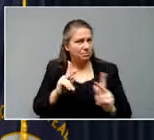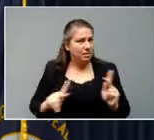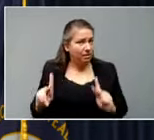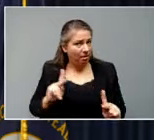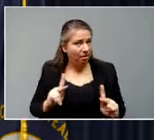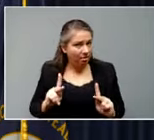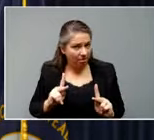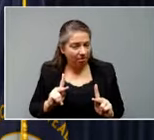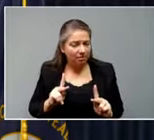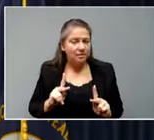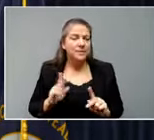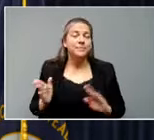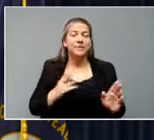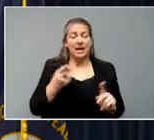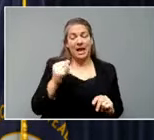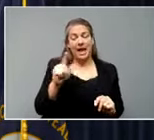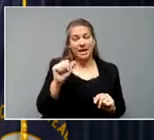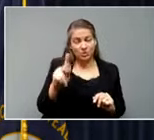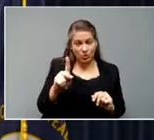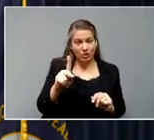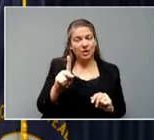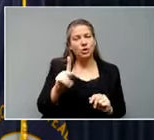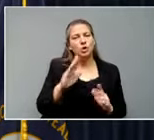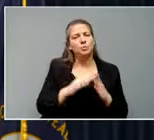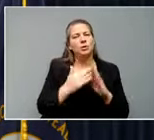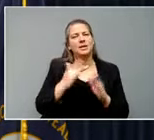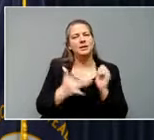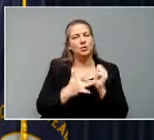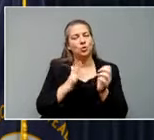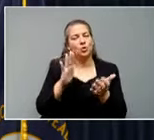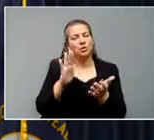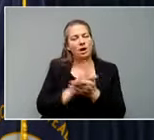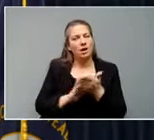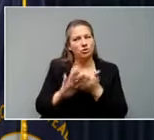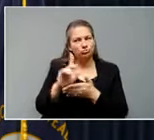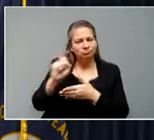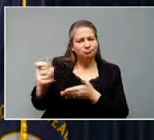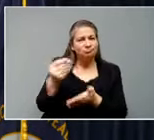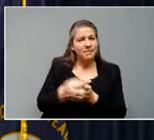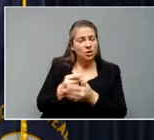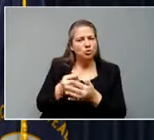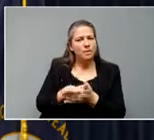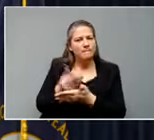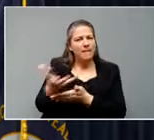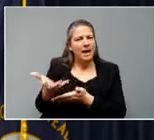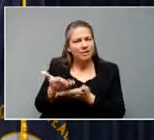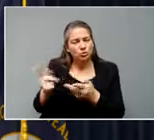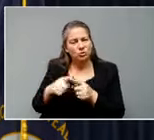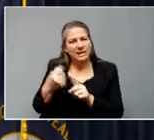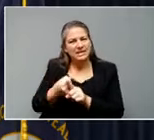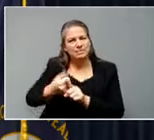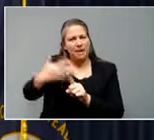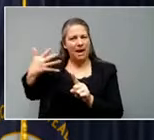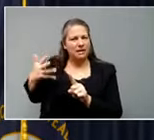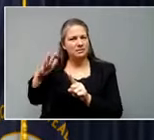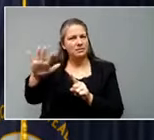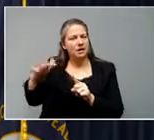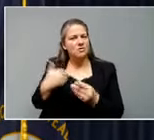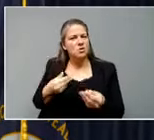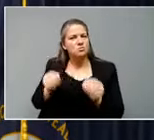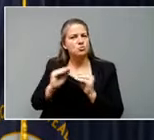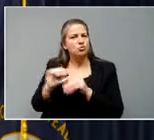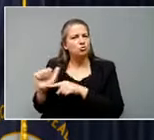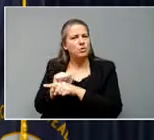Finally, Hazard Community and Technical College, $280,000 for equipment purchases for the expansion of its successful lineman training